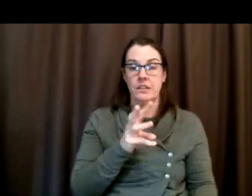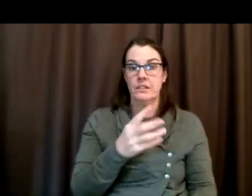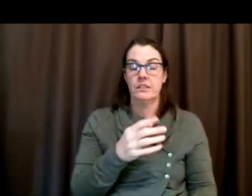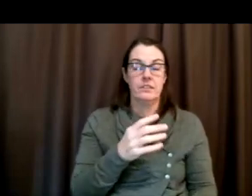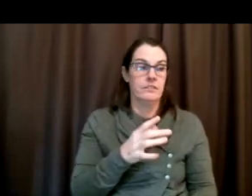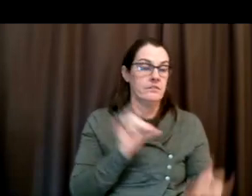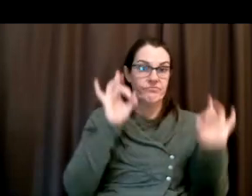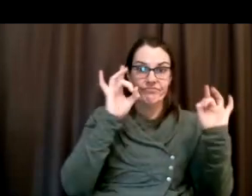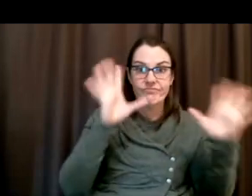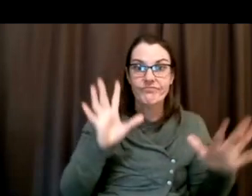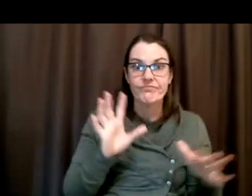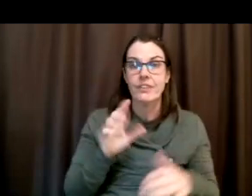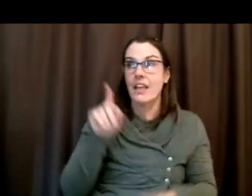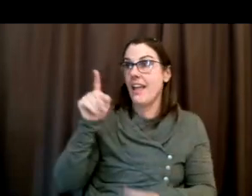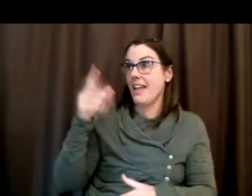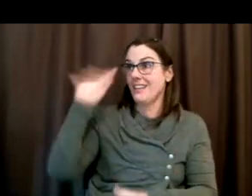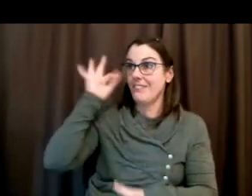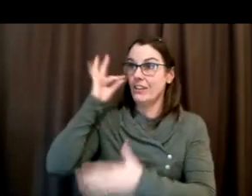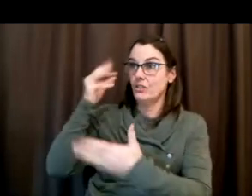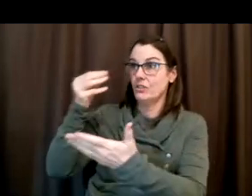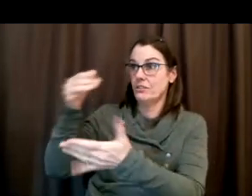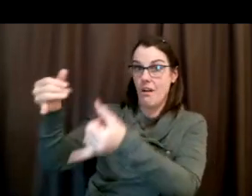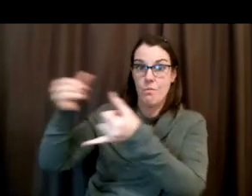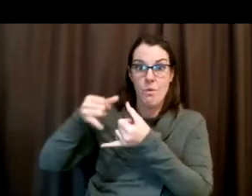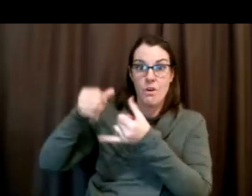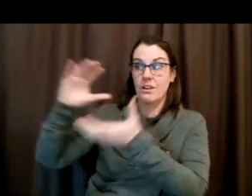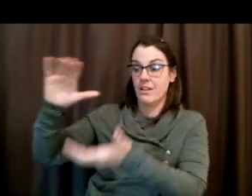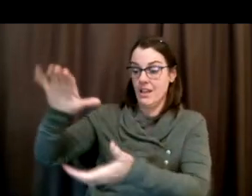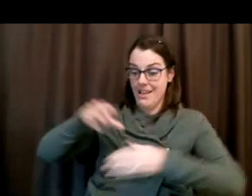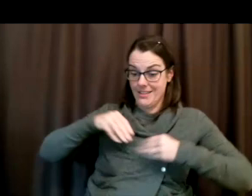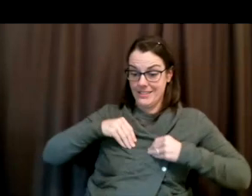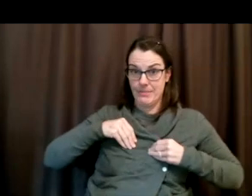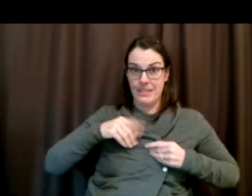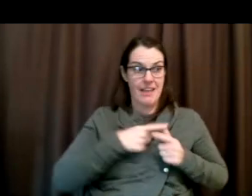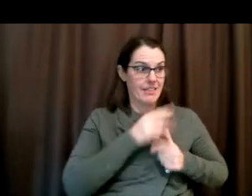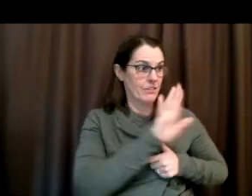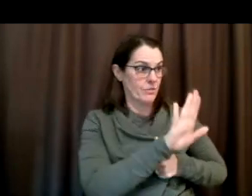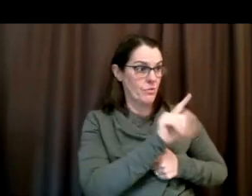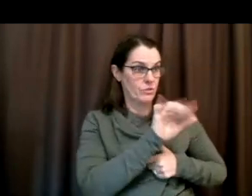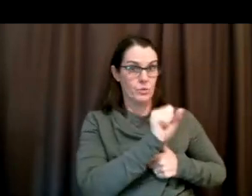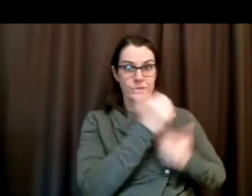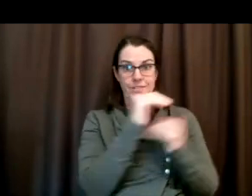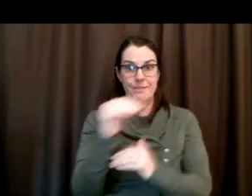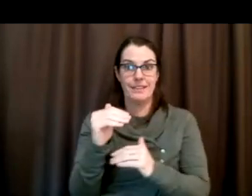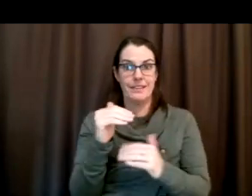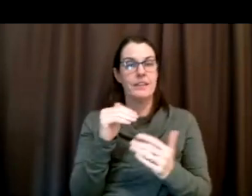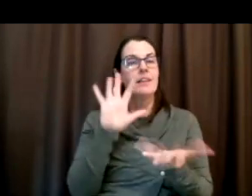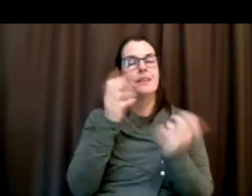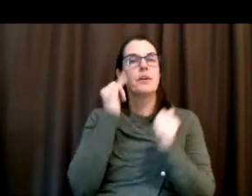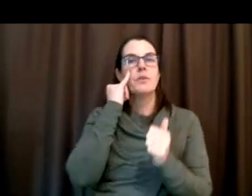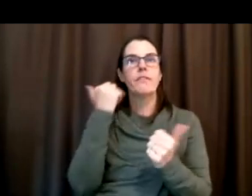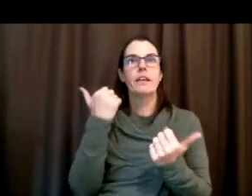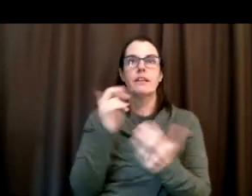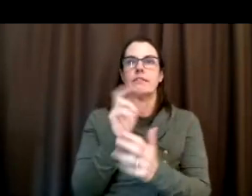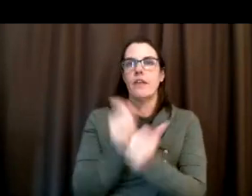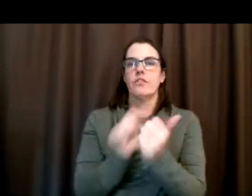have to try to do the accounting with very limited tools versus, having a more capable enterprise